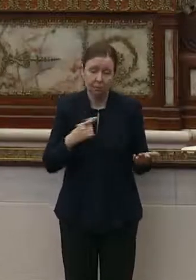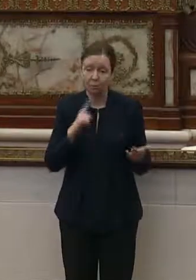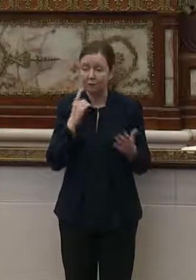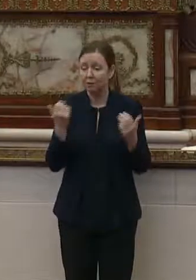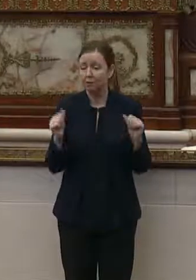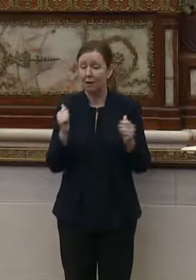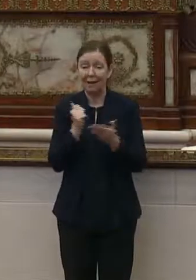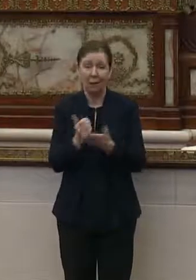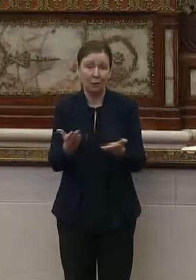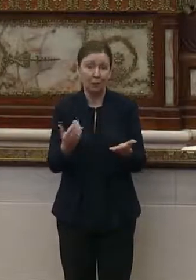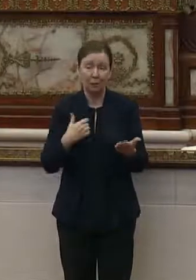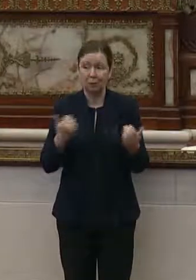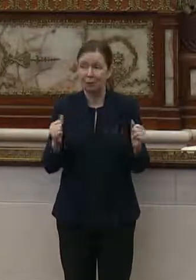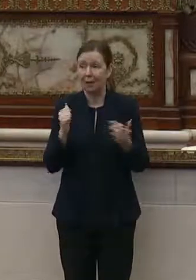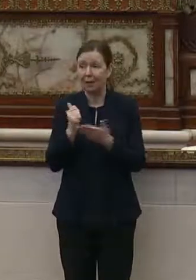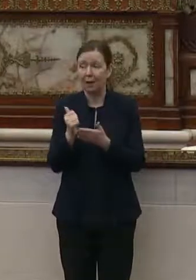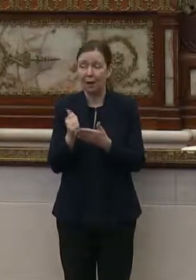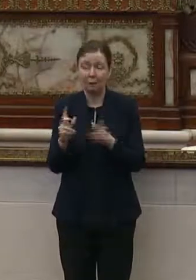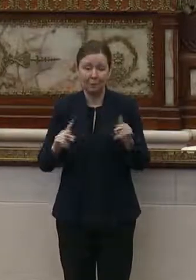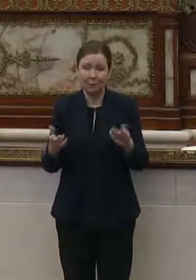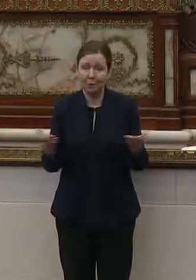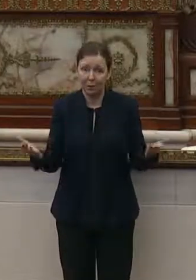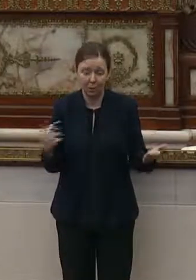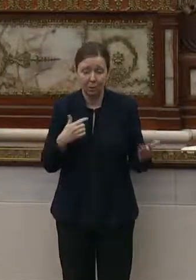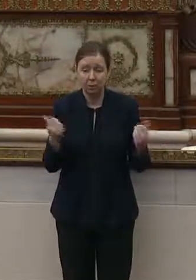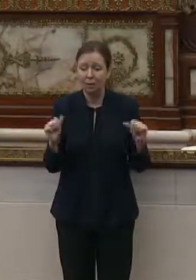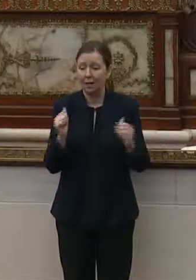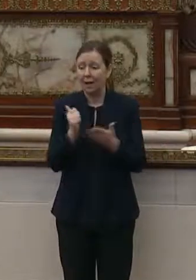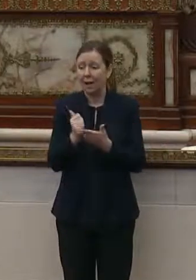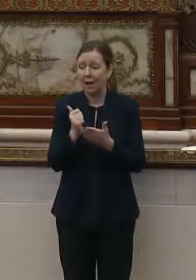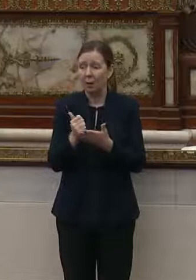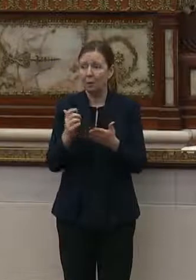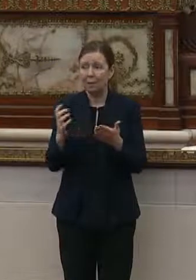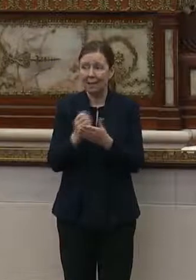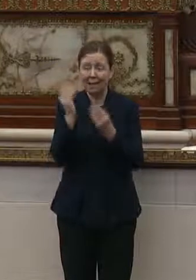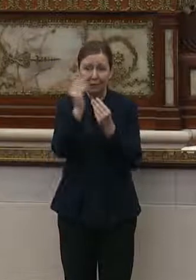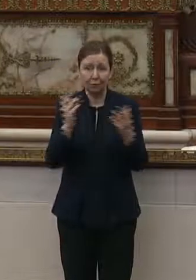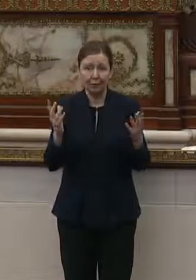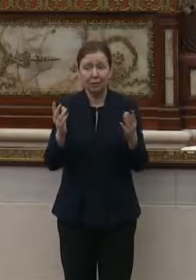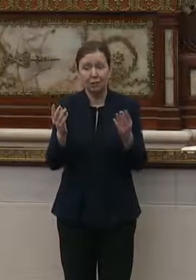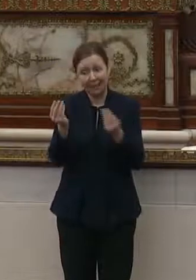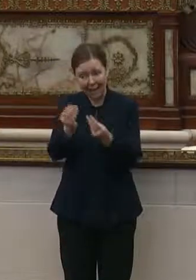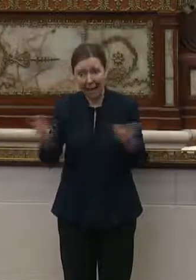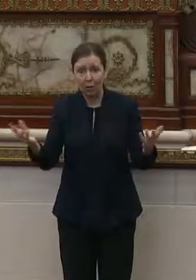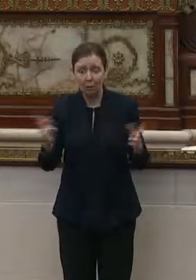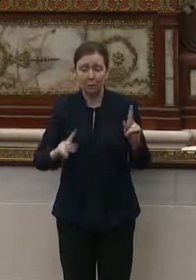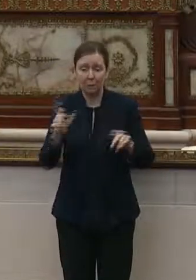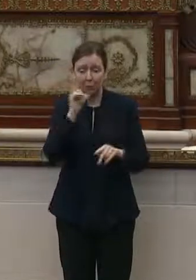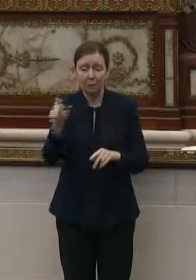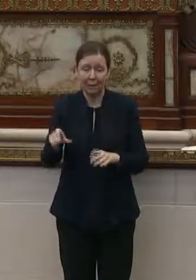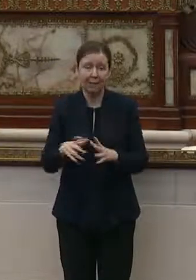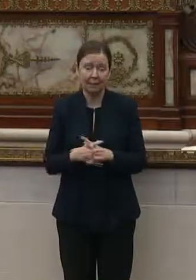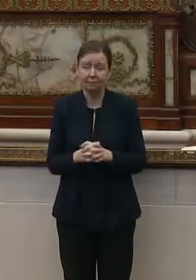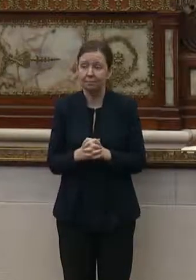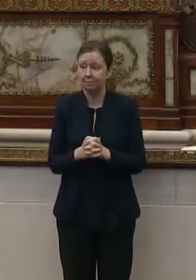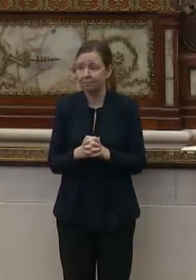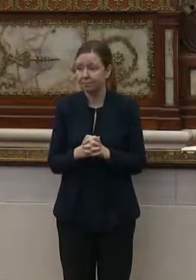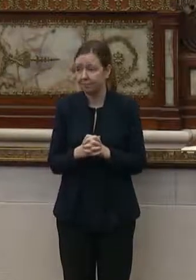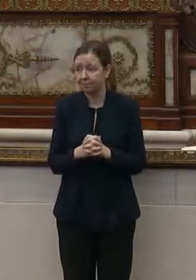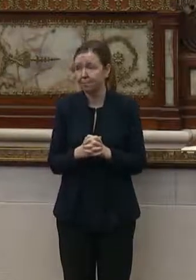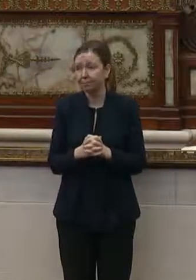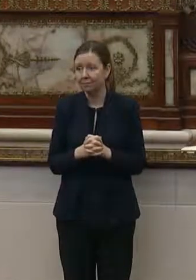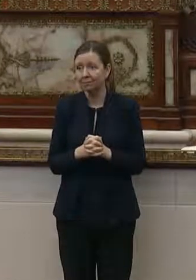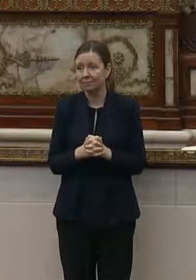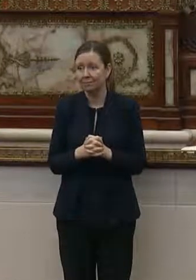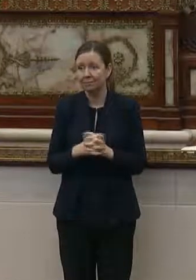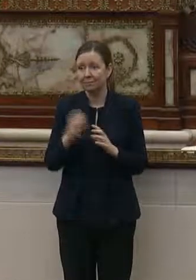trying to help you. We're trying to help our constituents. We're trying to help in getting information out into the hands of the people who need it most. If